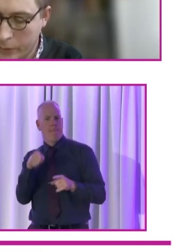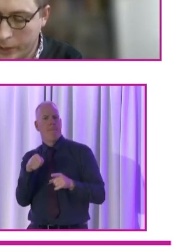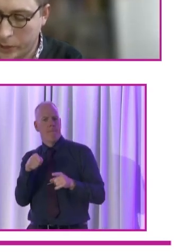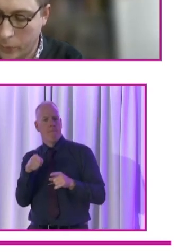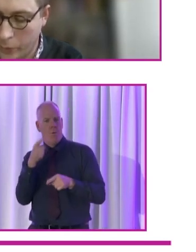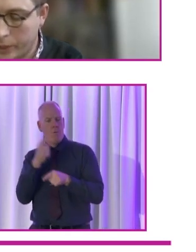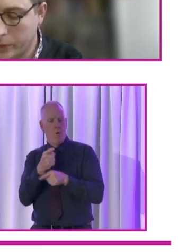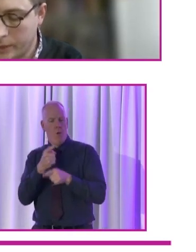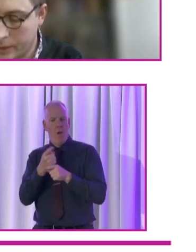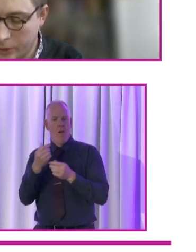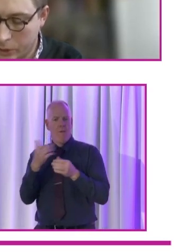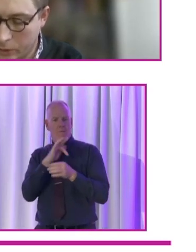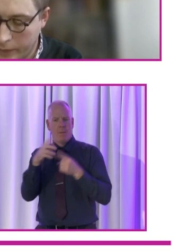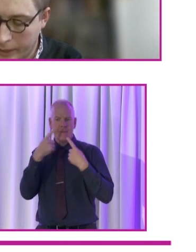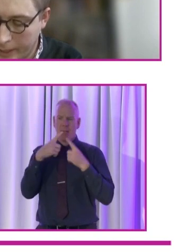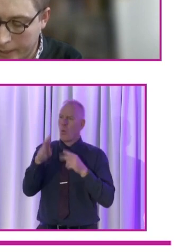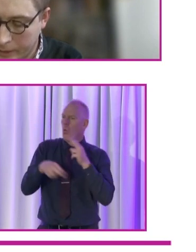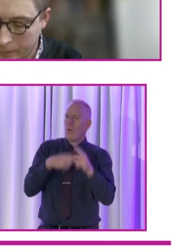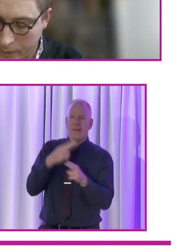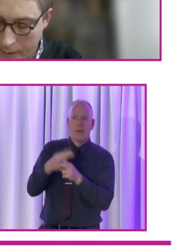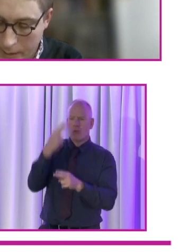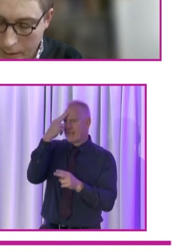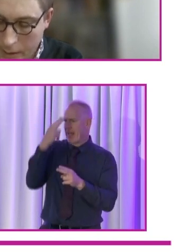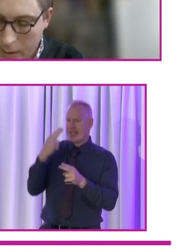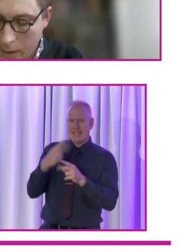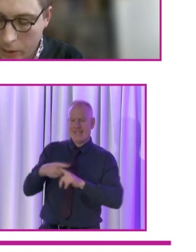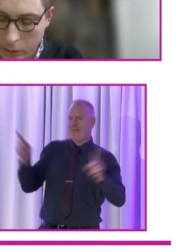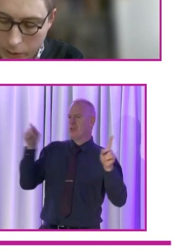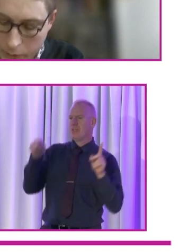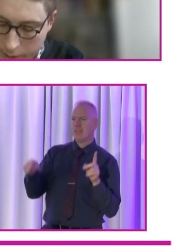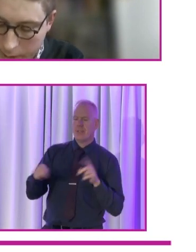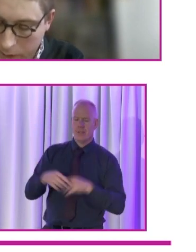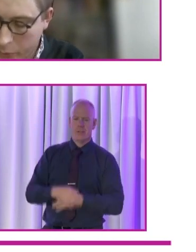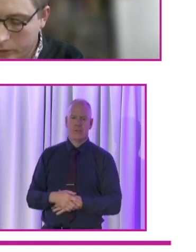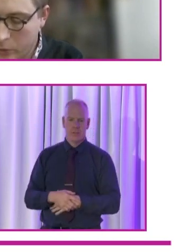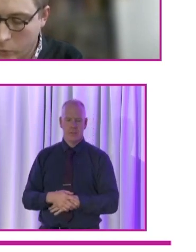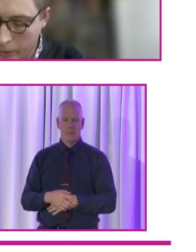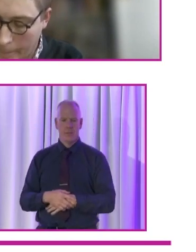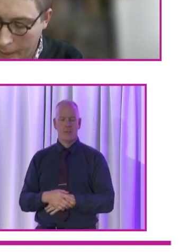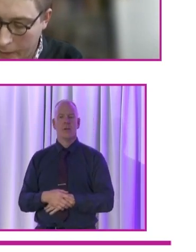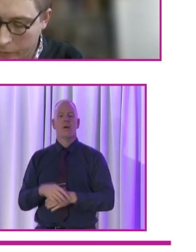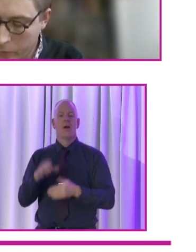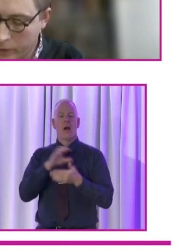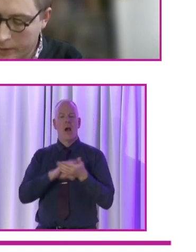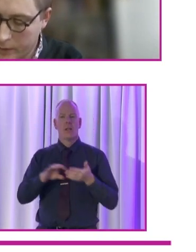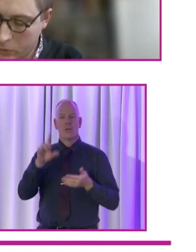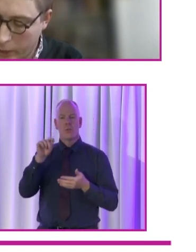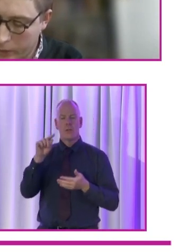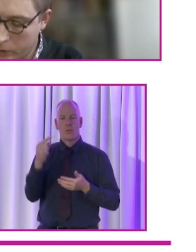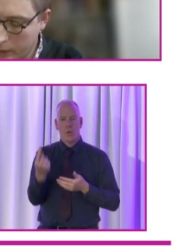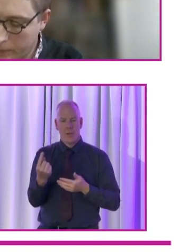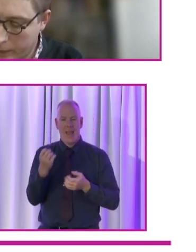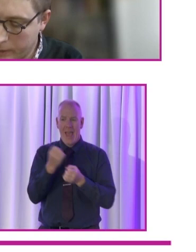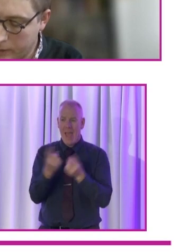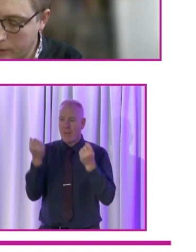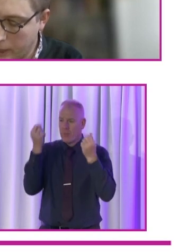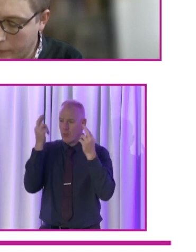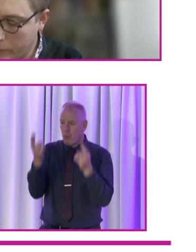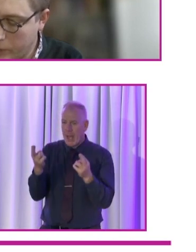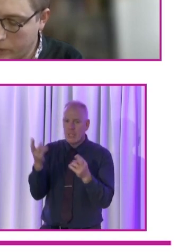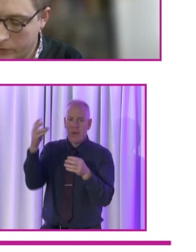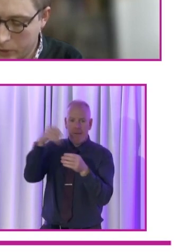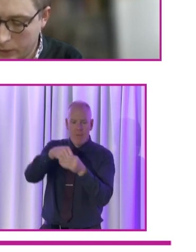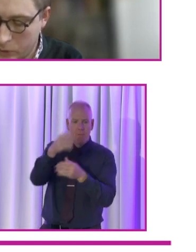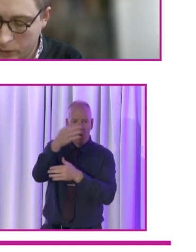this declaration without distinction of any kind. According to Article 21, everyone has the right to take part in